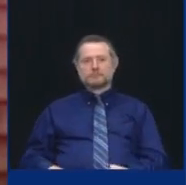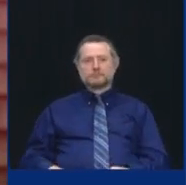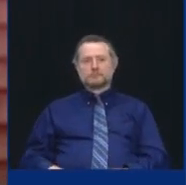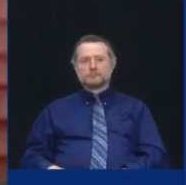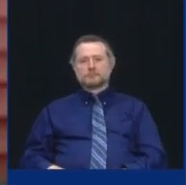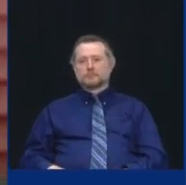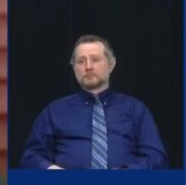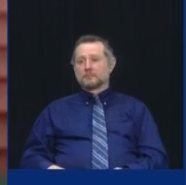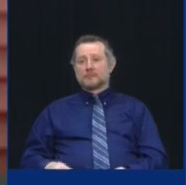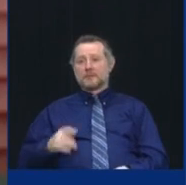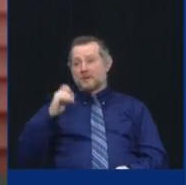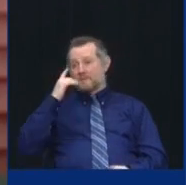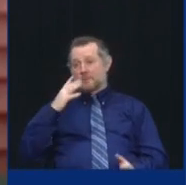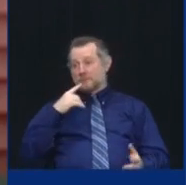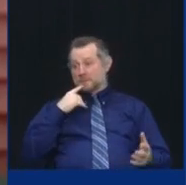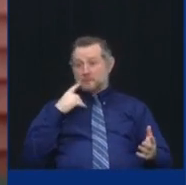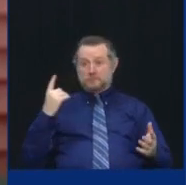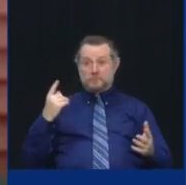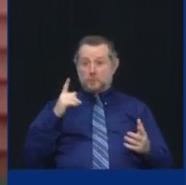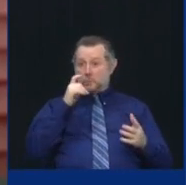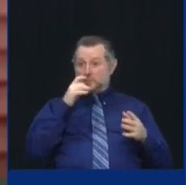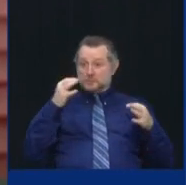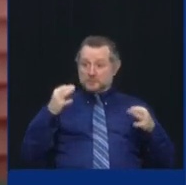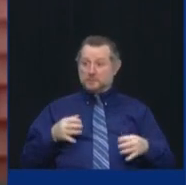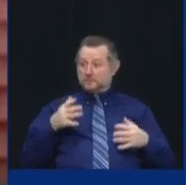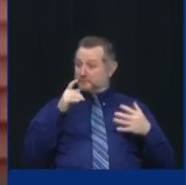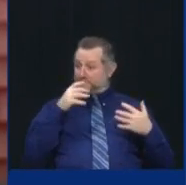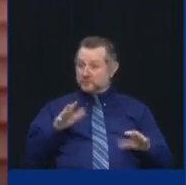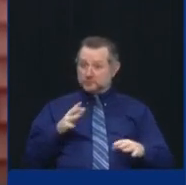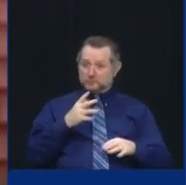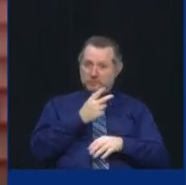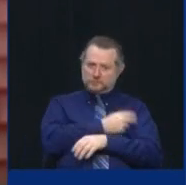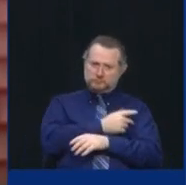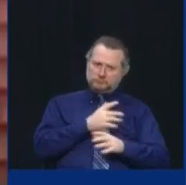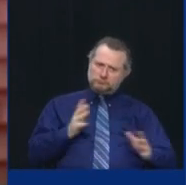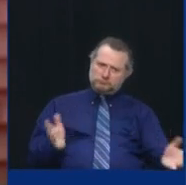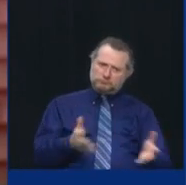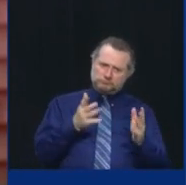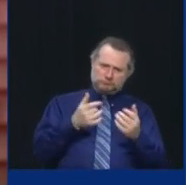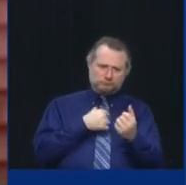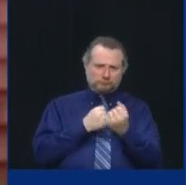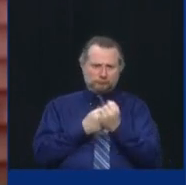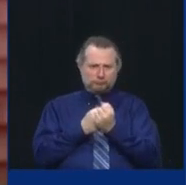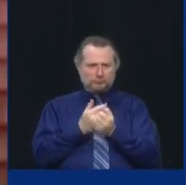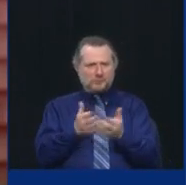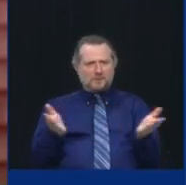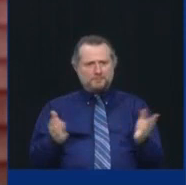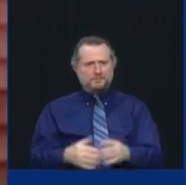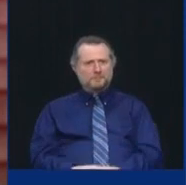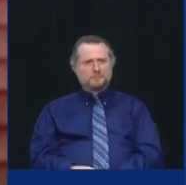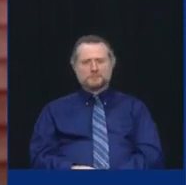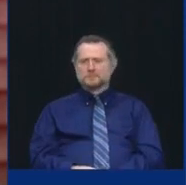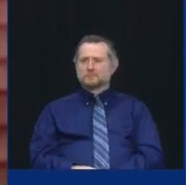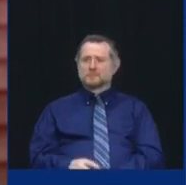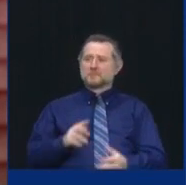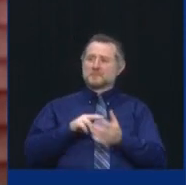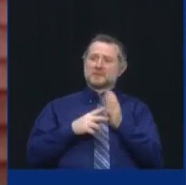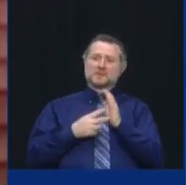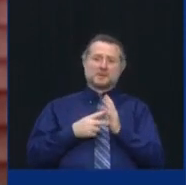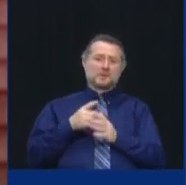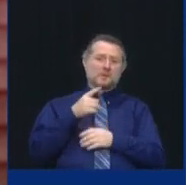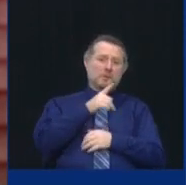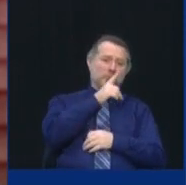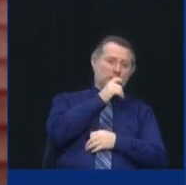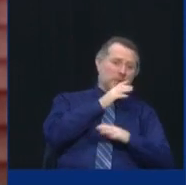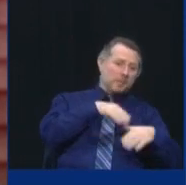the governor said, you know, we're going to favor vaccinated fans. You know, it doesn't mean we're going to put all the unvaccinated